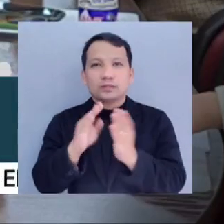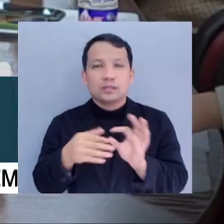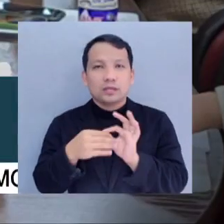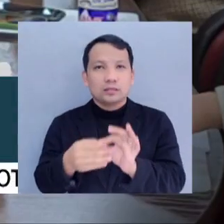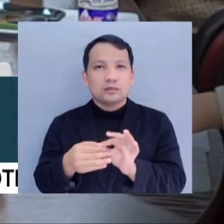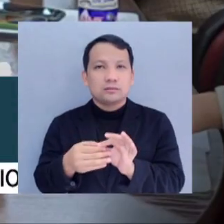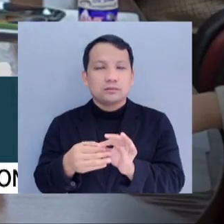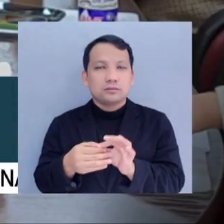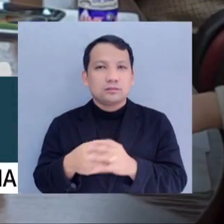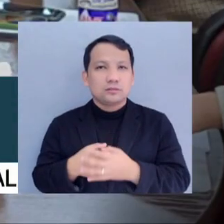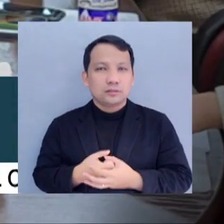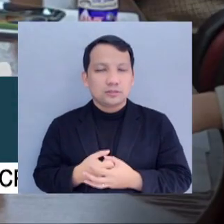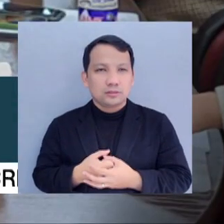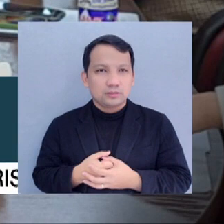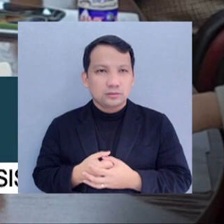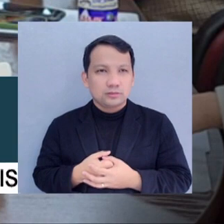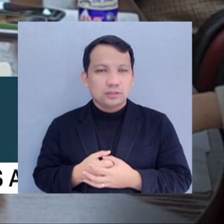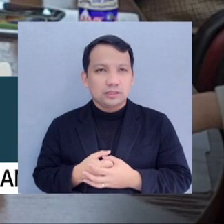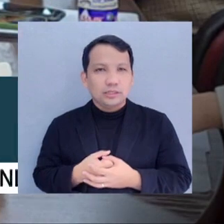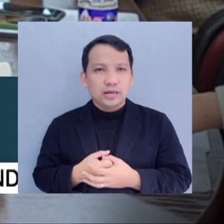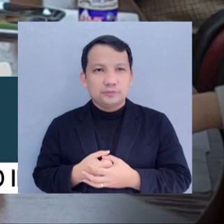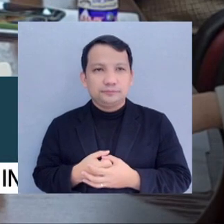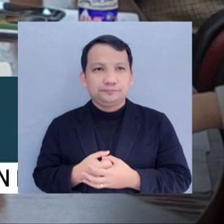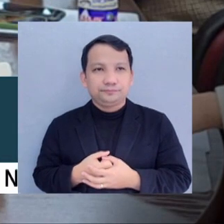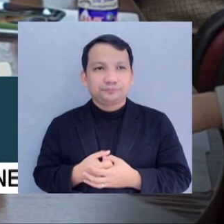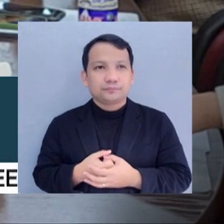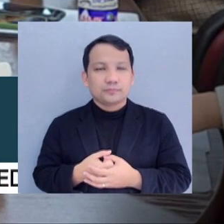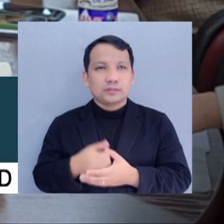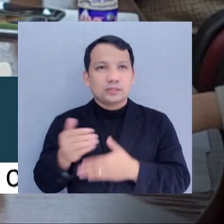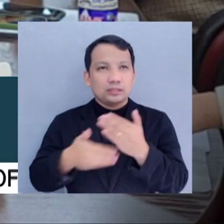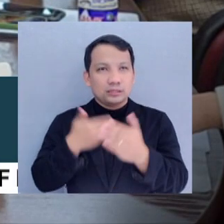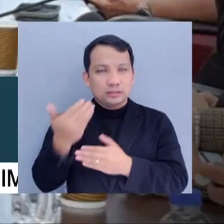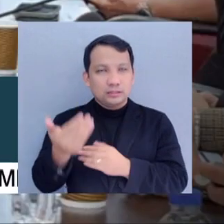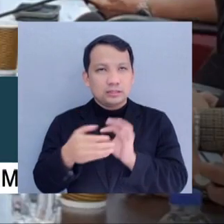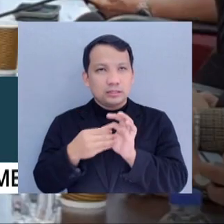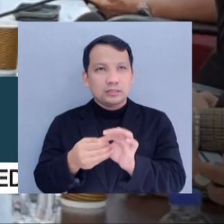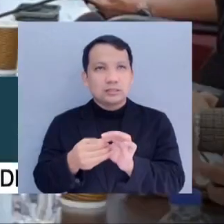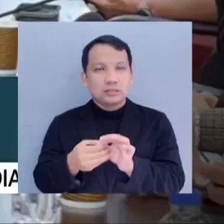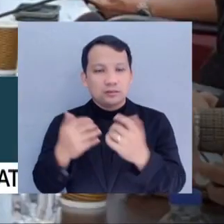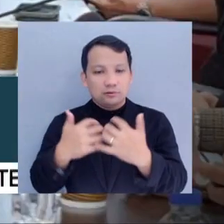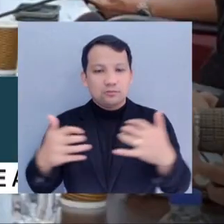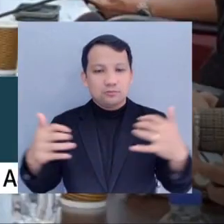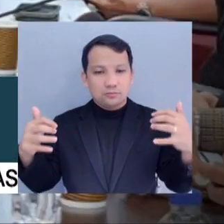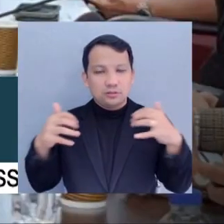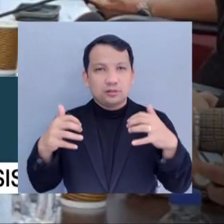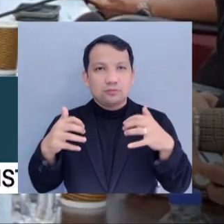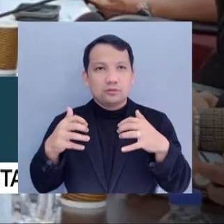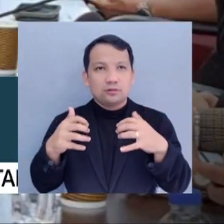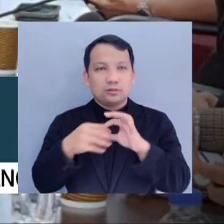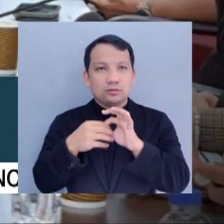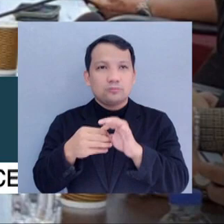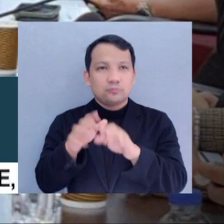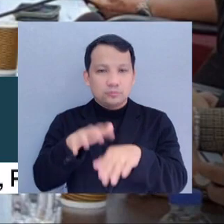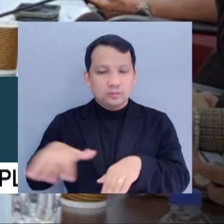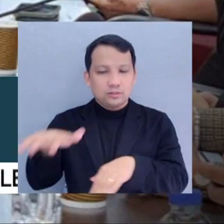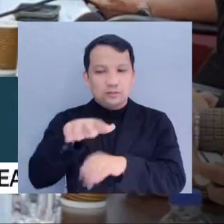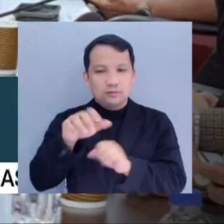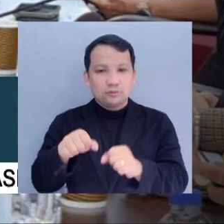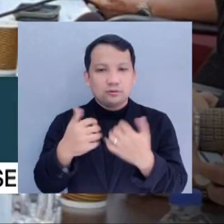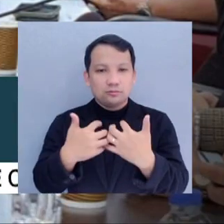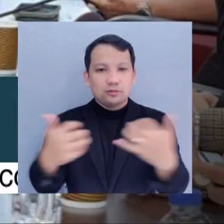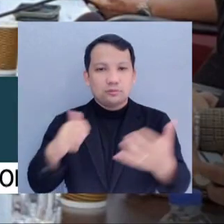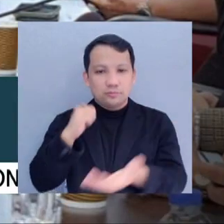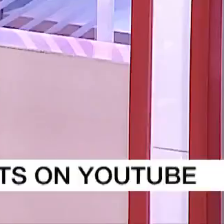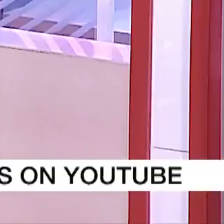the OP's budget will next be scrutinized at the plenary level when the entire budget bill goes to the plenary session